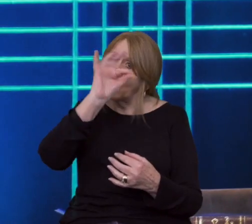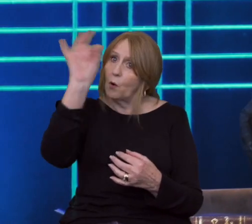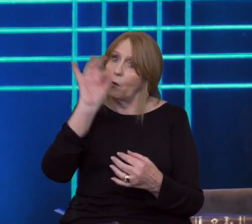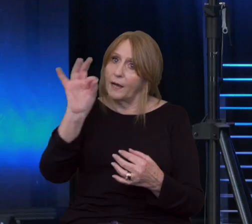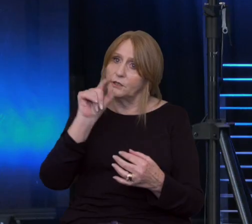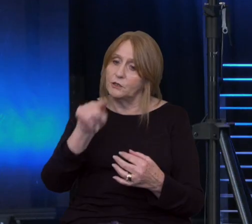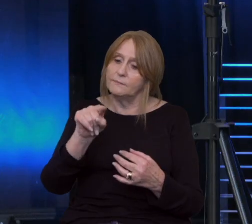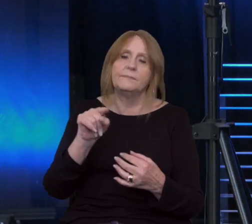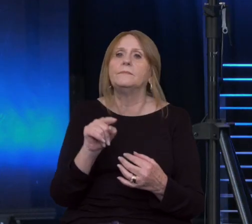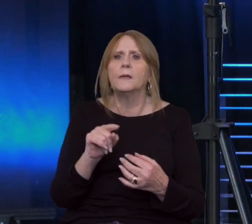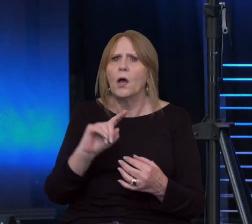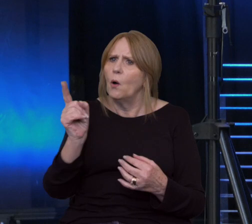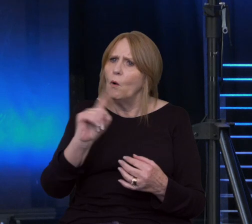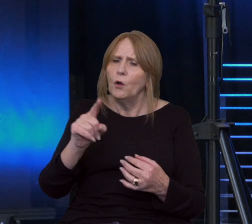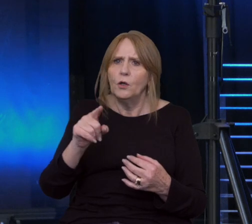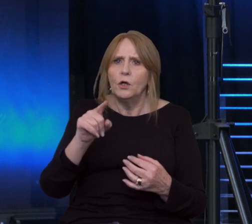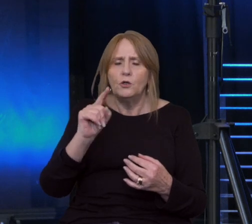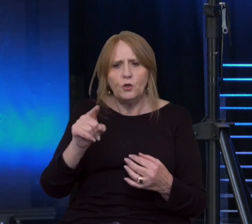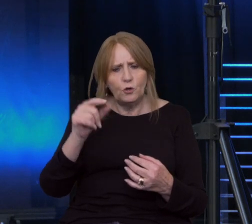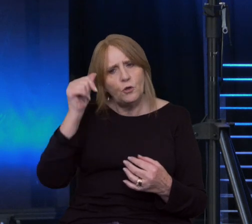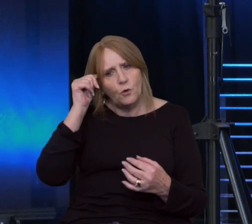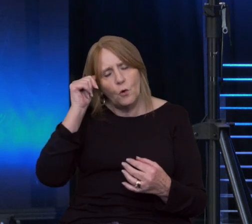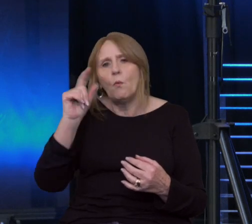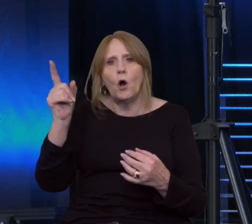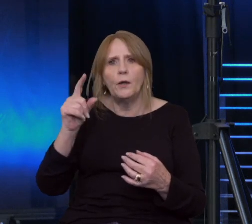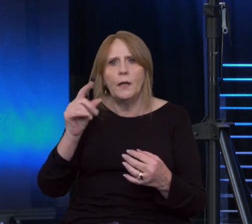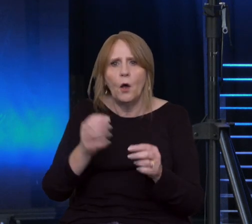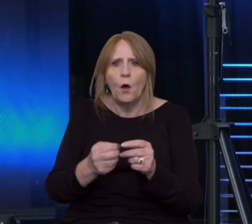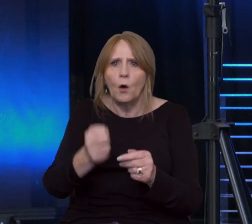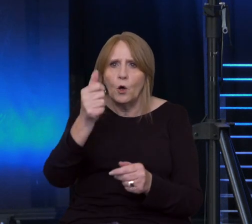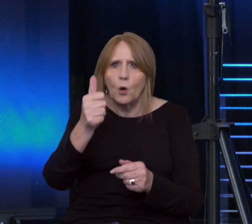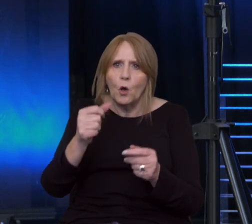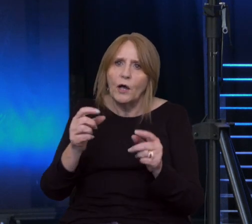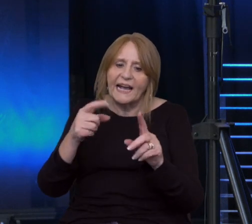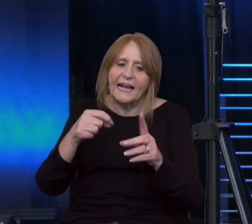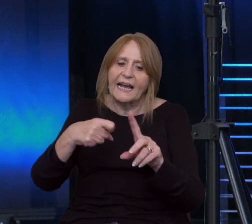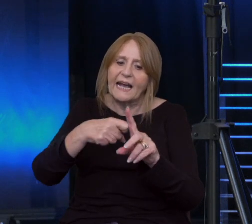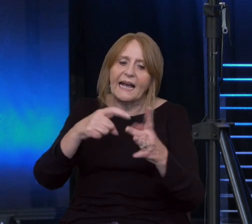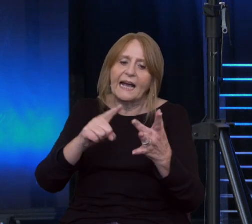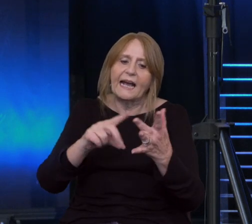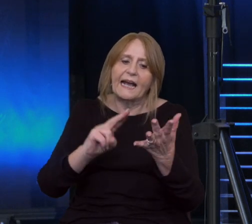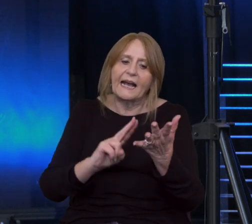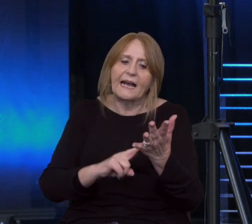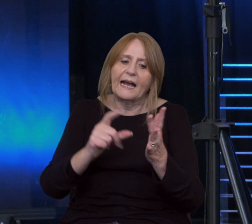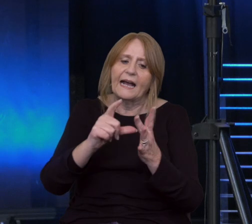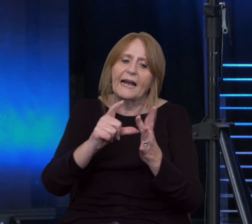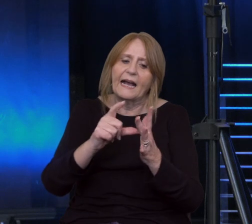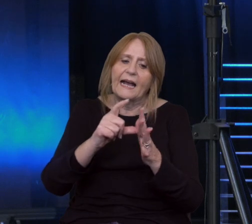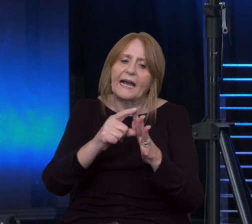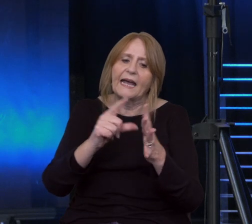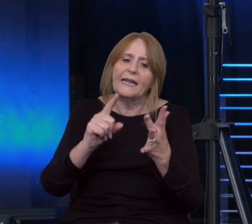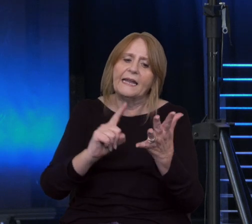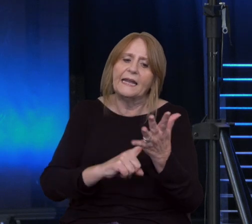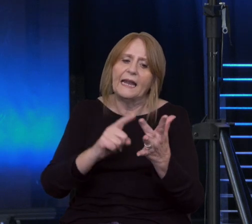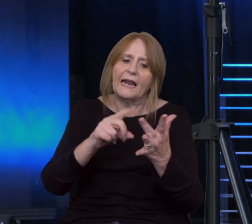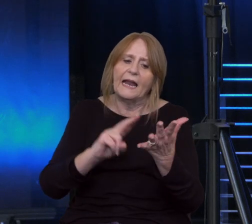Not Kindle, the ebook. Kindling. Well, if you used to be in a Boy Scout or a Girl Scout or lighting fires, you'll realize